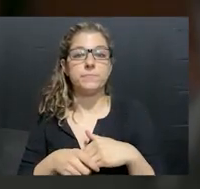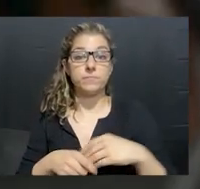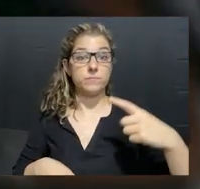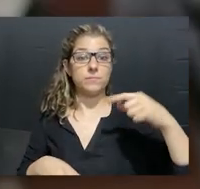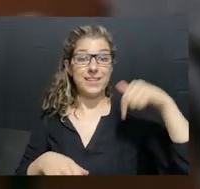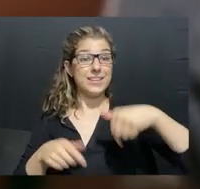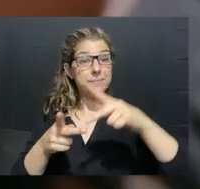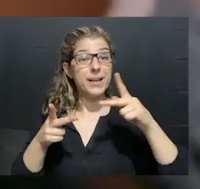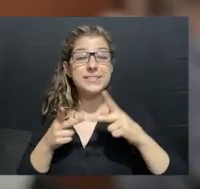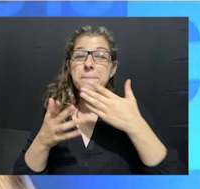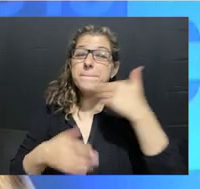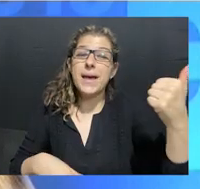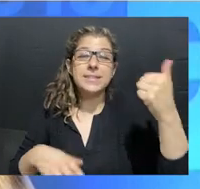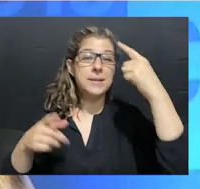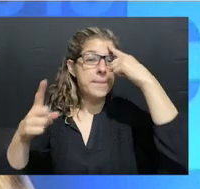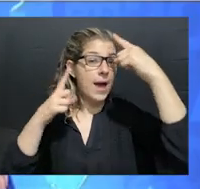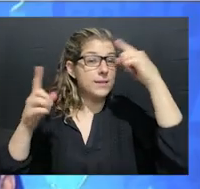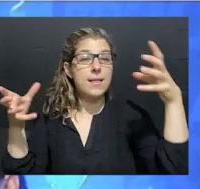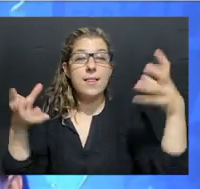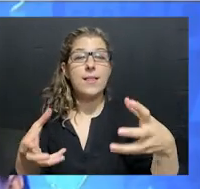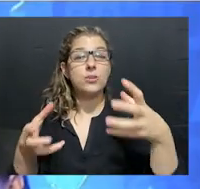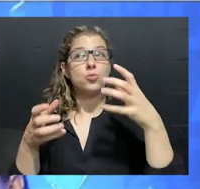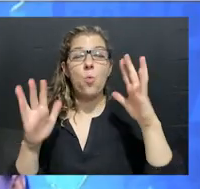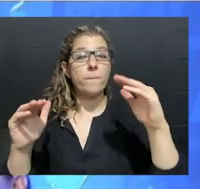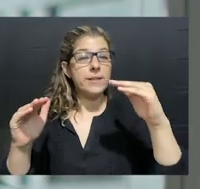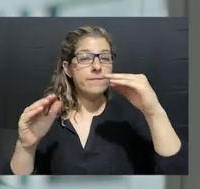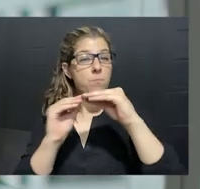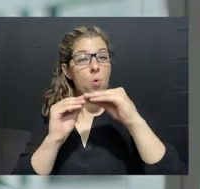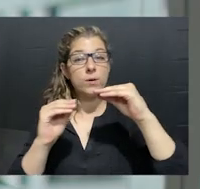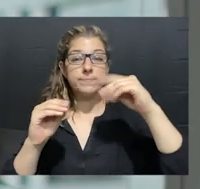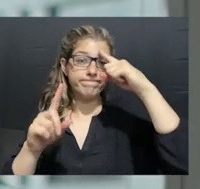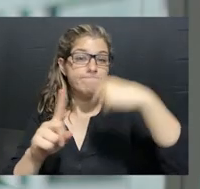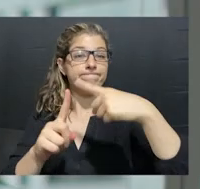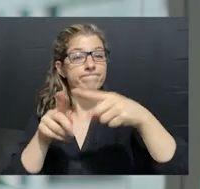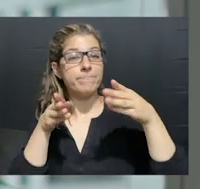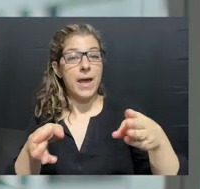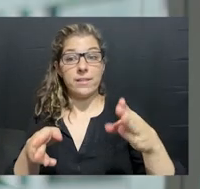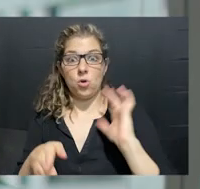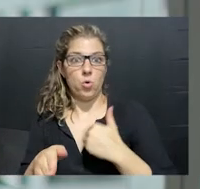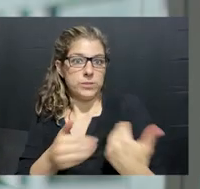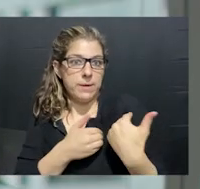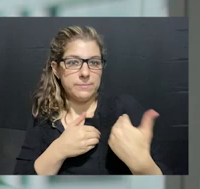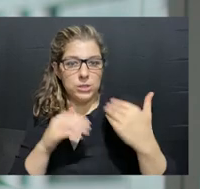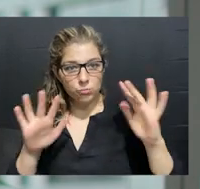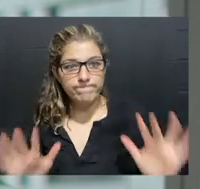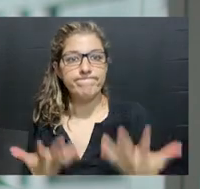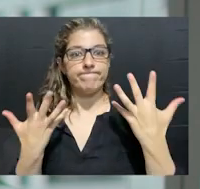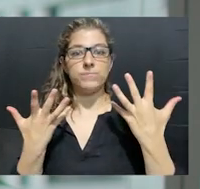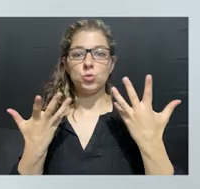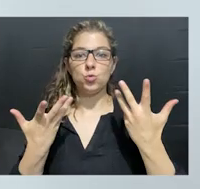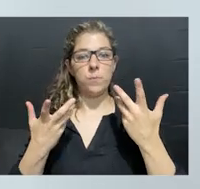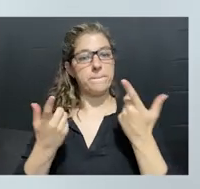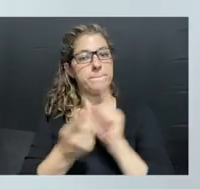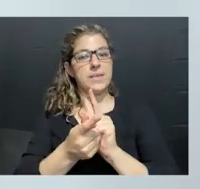best minds will come together and seek out a more hopeful path. It's on us to rise to this occasion, to meet this